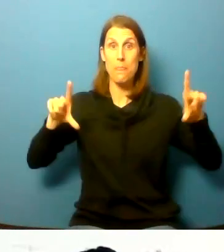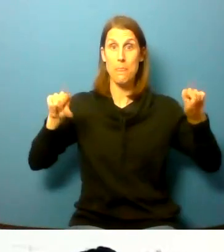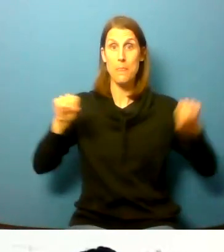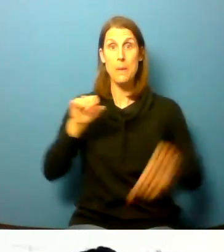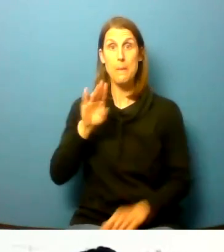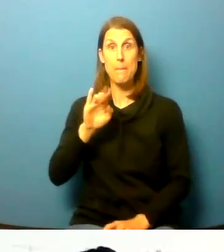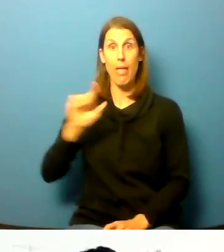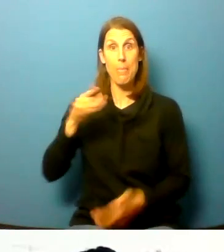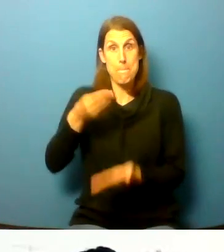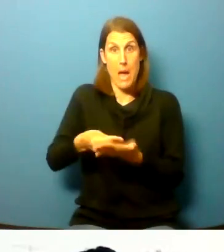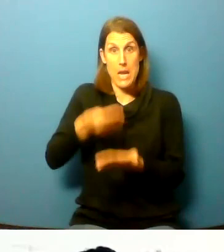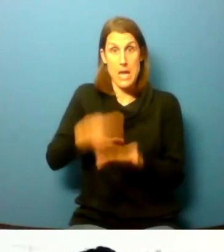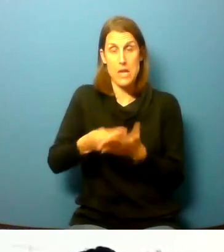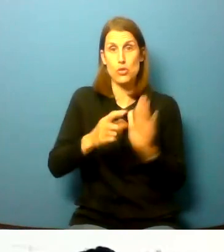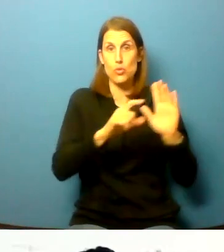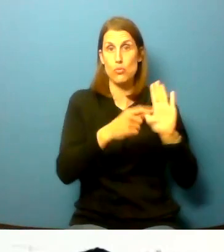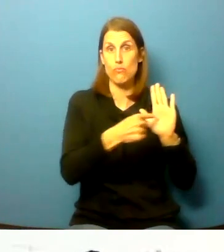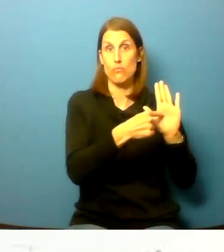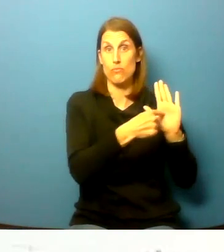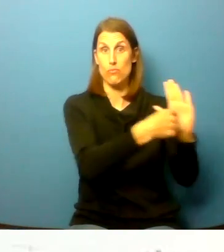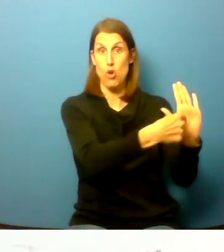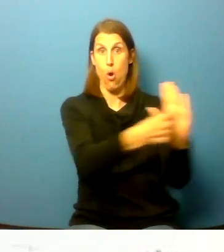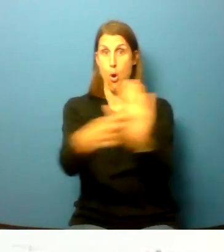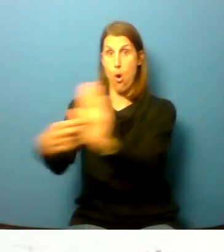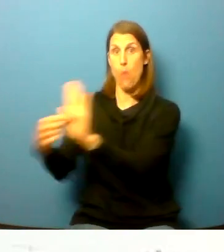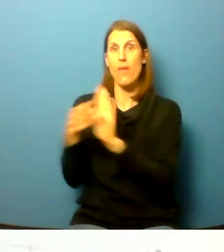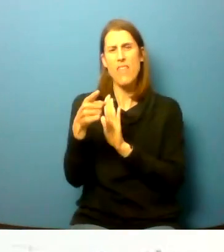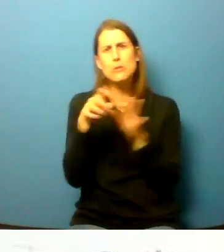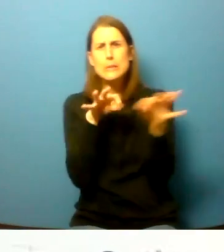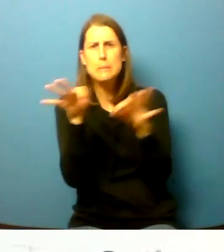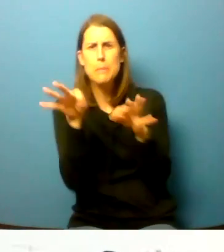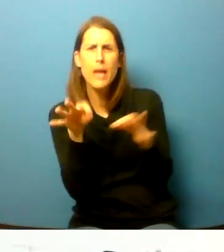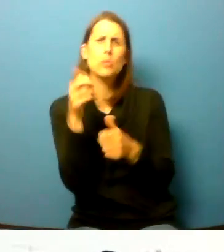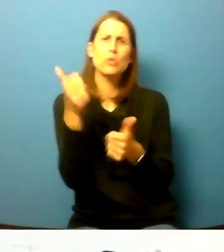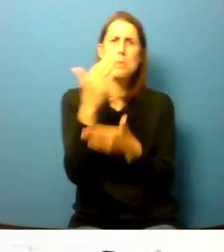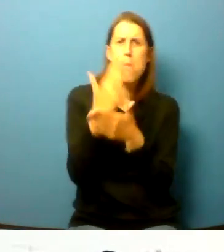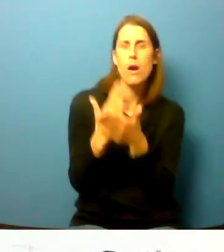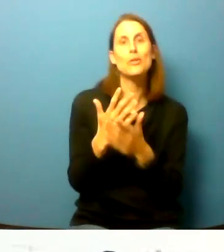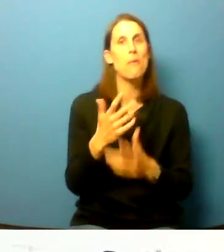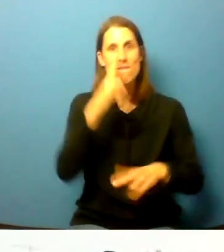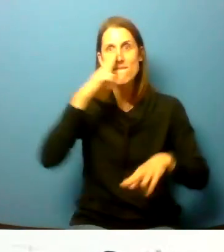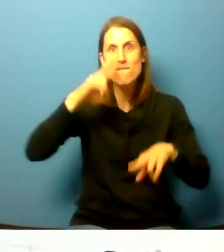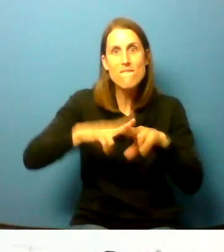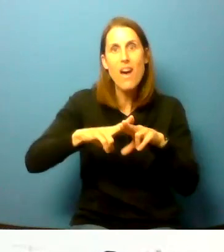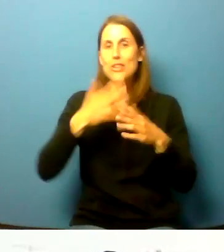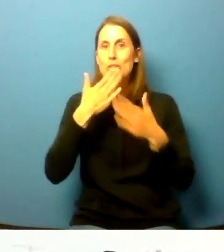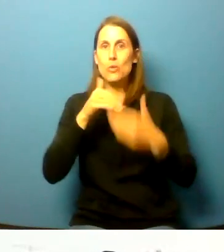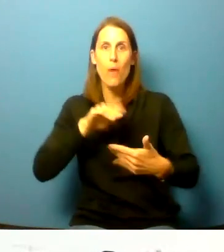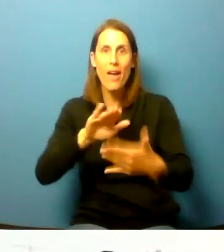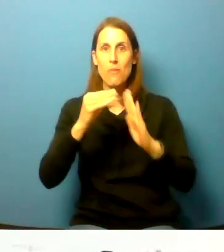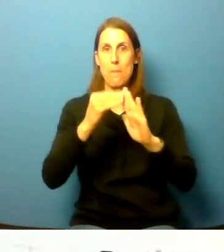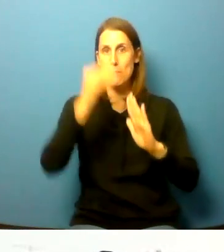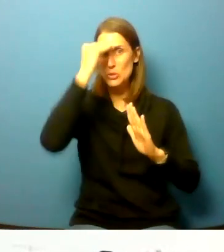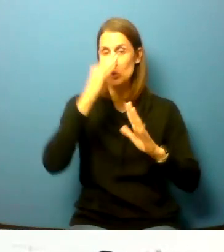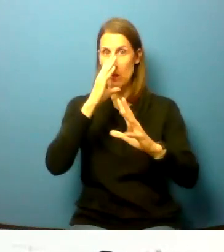traditionally do with a PowerPoint and sort of make them more interactive and keep them engaged with that. So behind you right now,